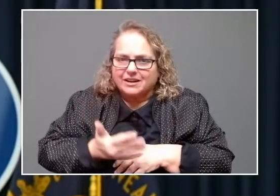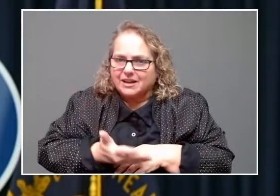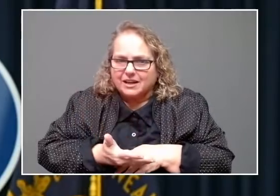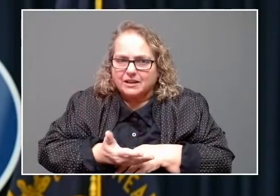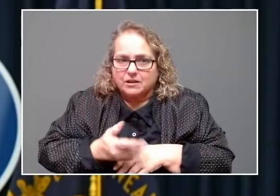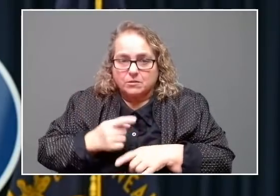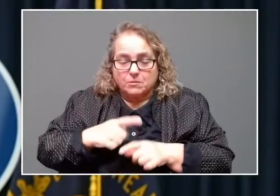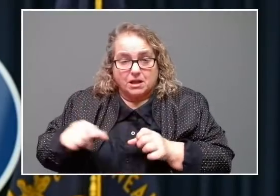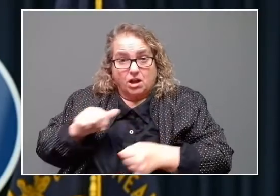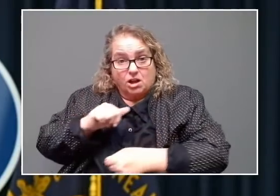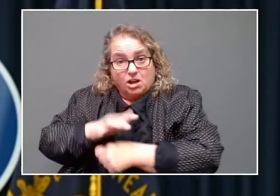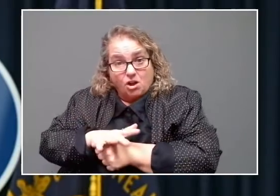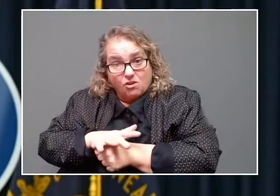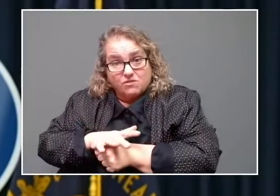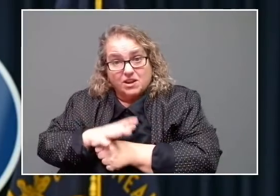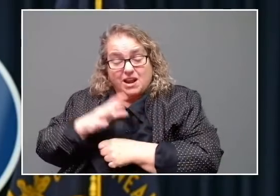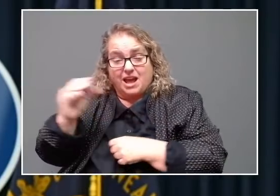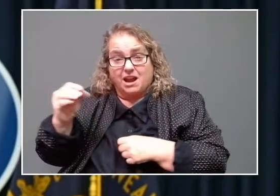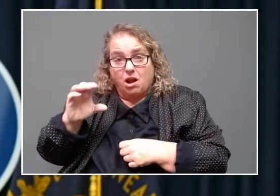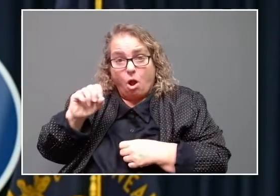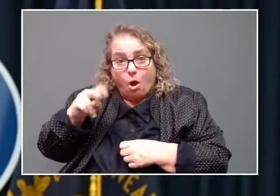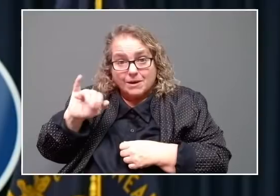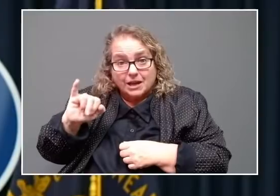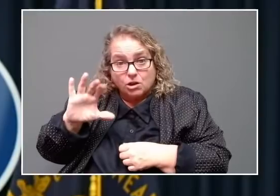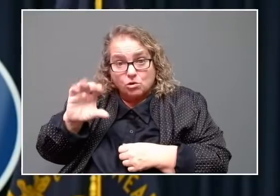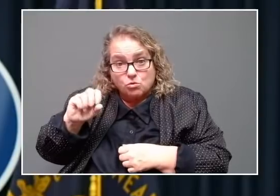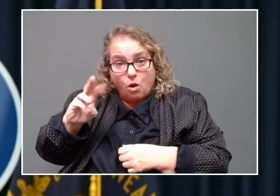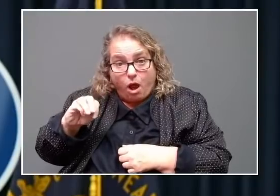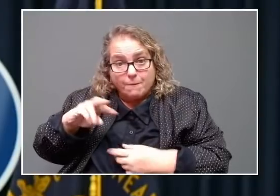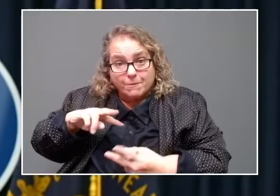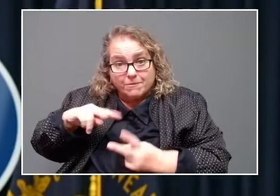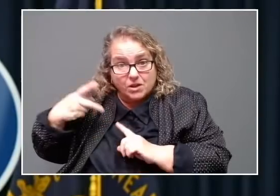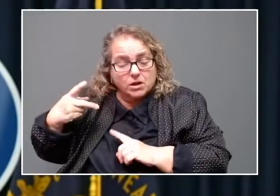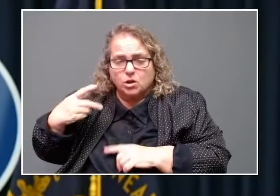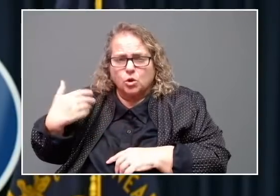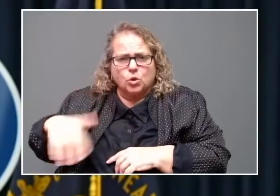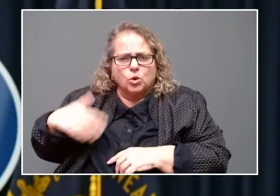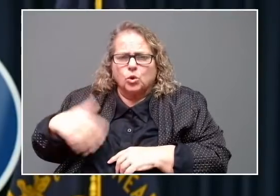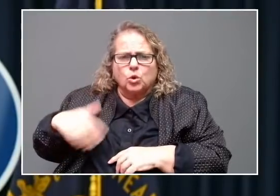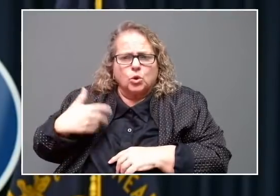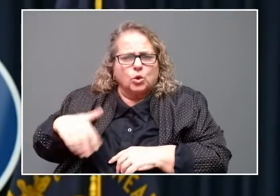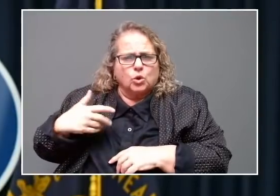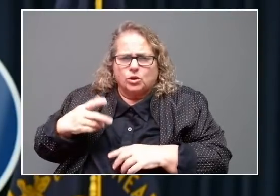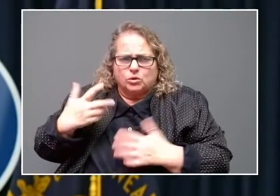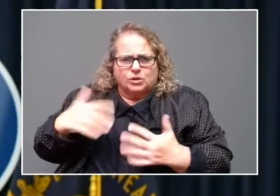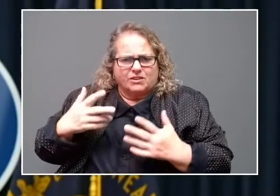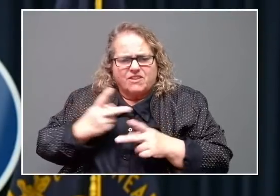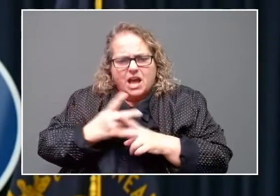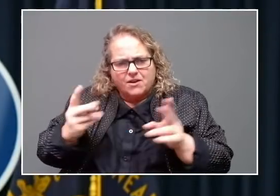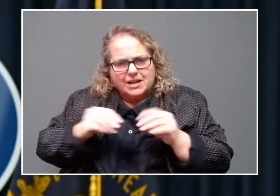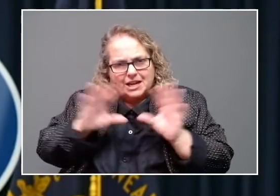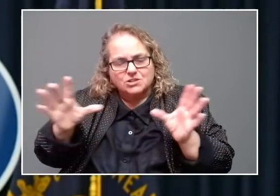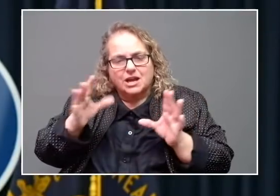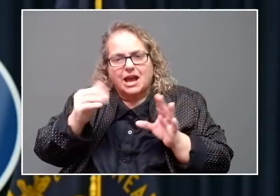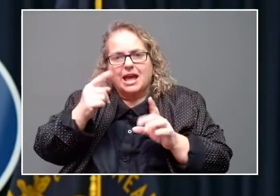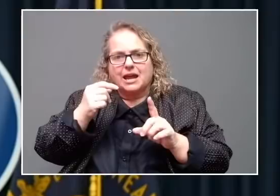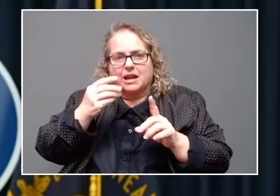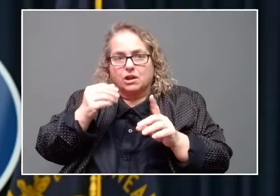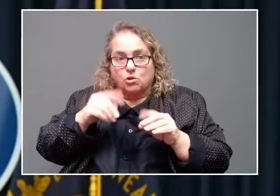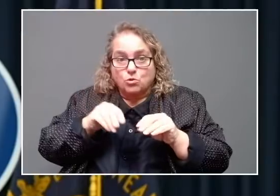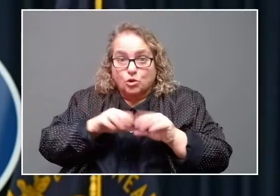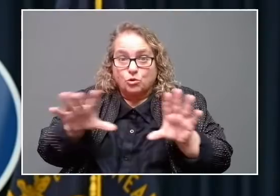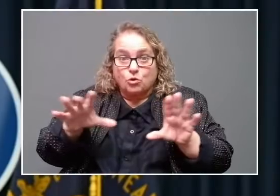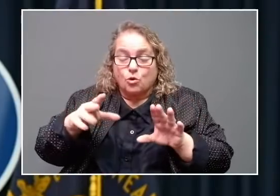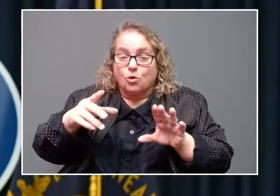Omicron is just so contagious, and it moves through certainly places of high density and especially districts